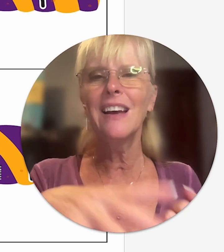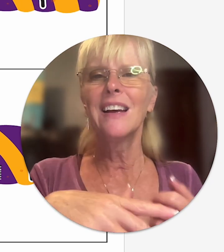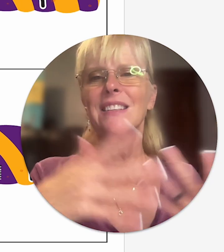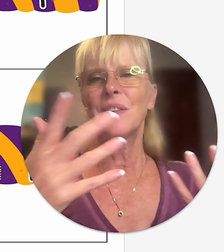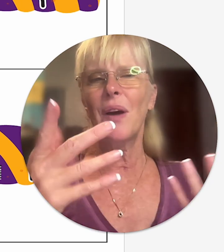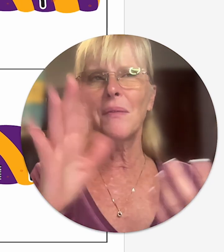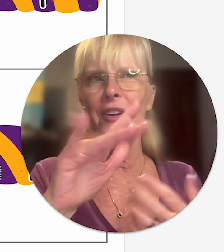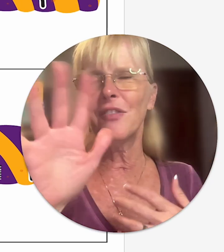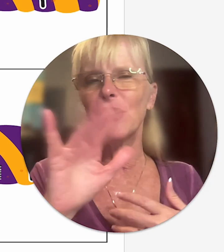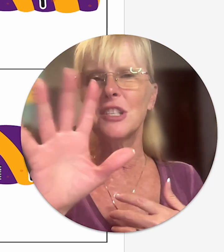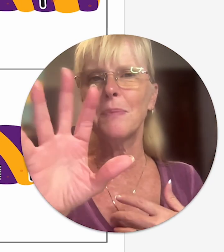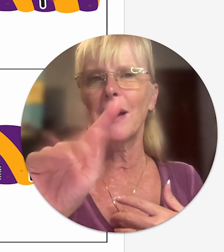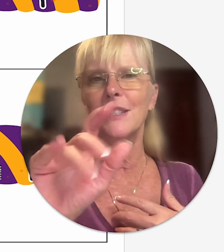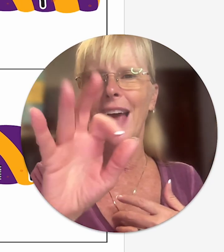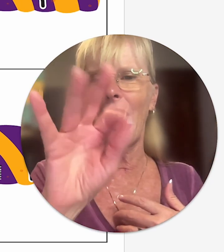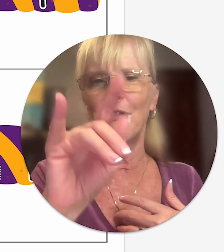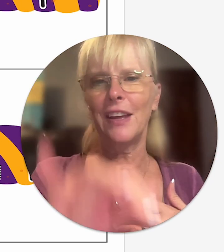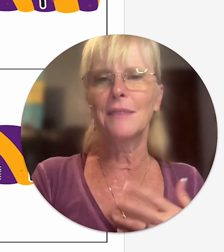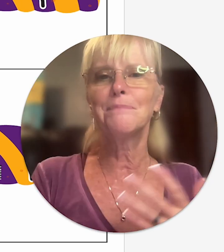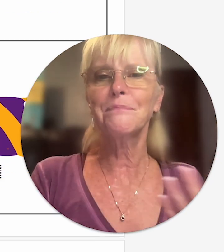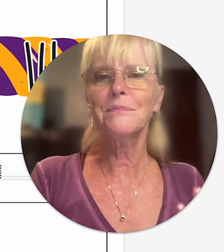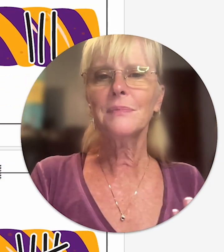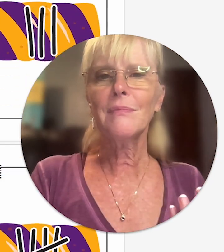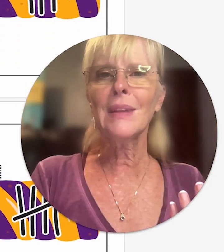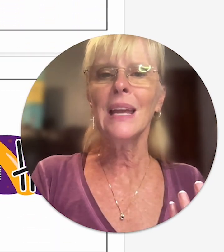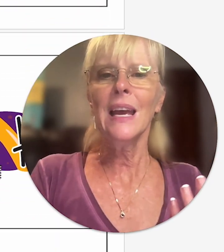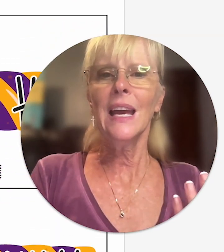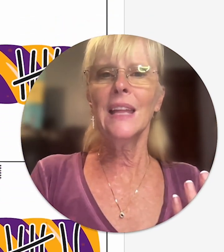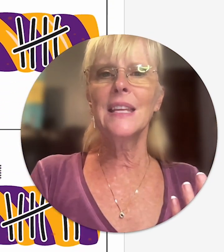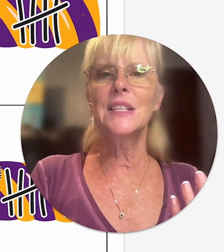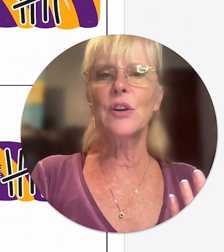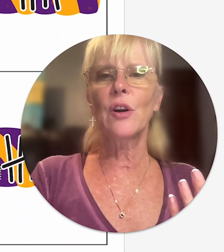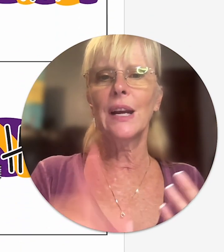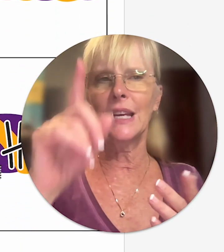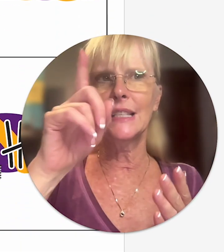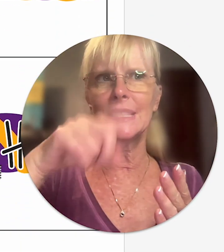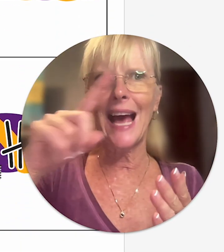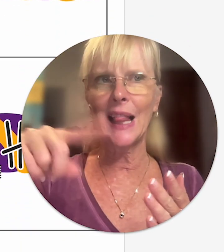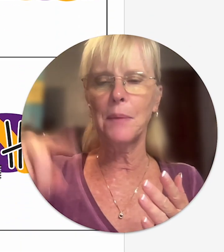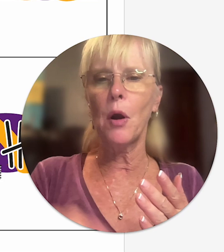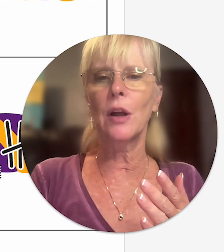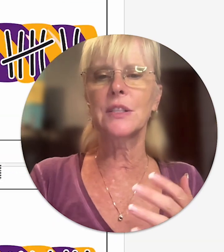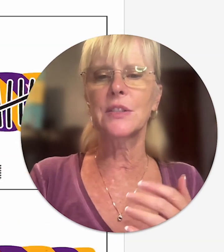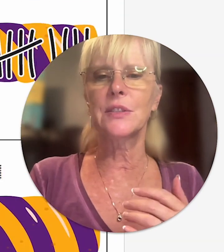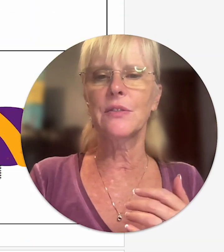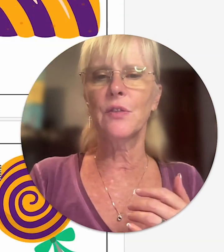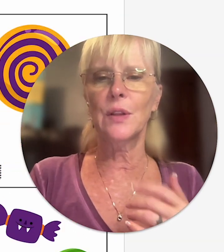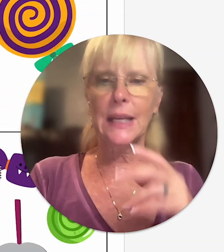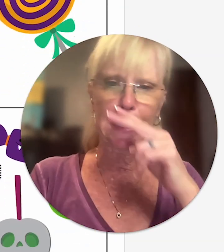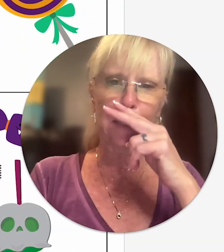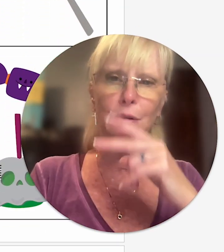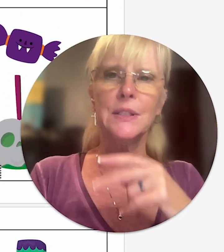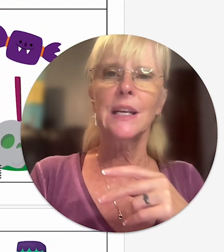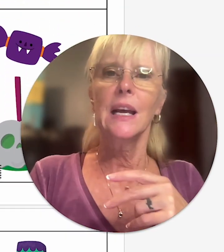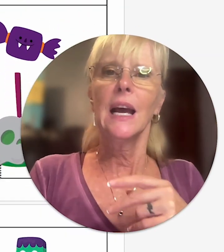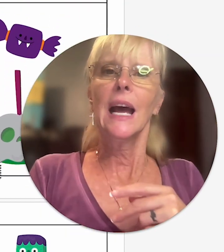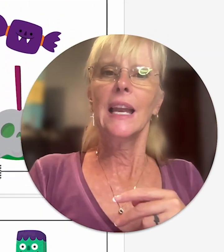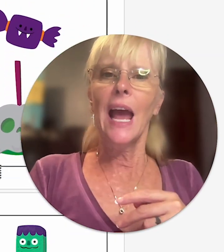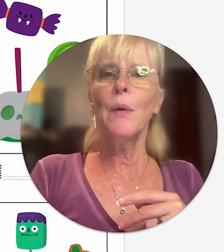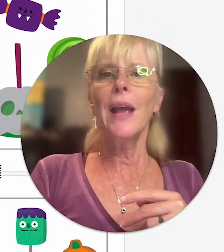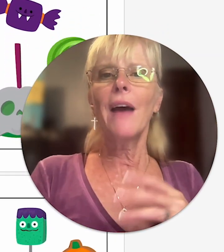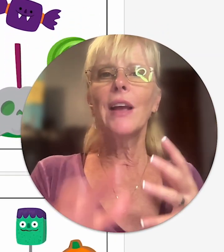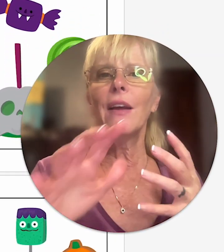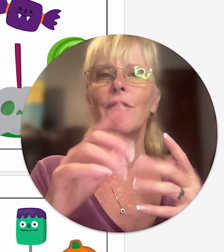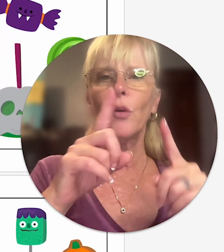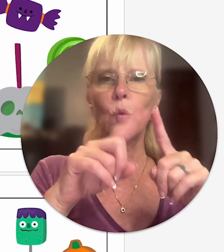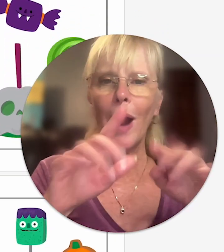taffy. So I'm gonna finger spell taffy. And these are, again, tally marks for the kiddos. Now